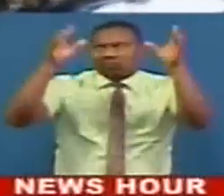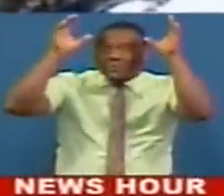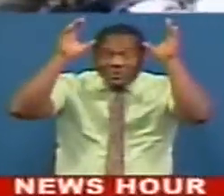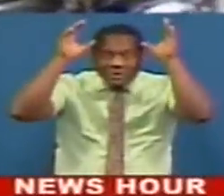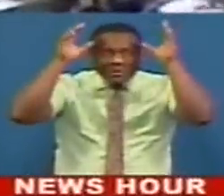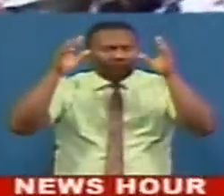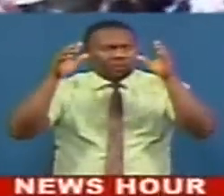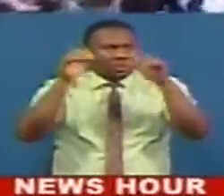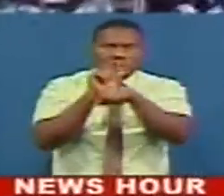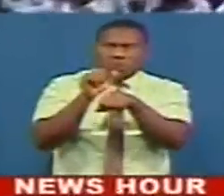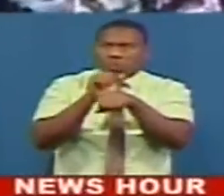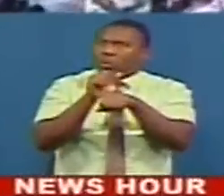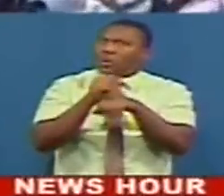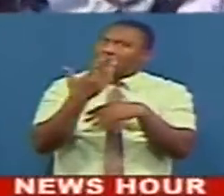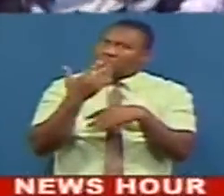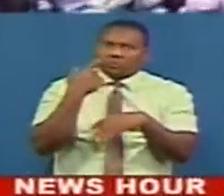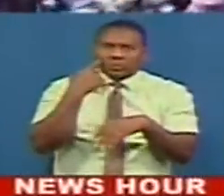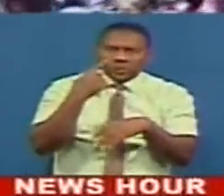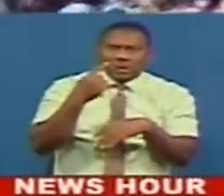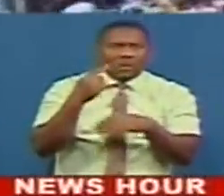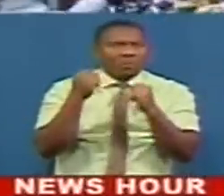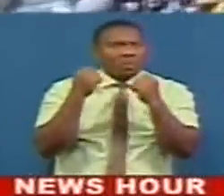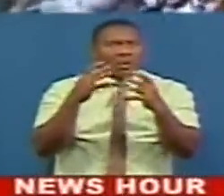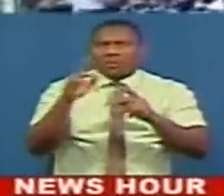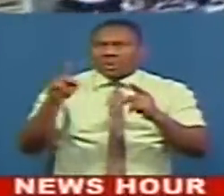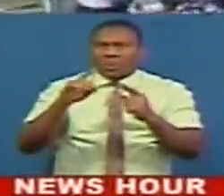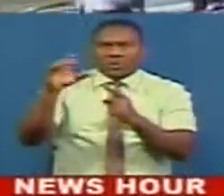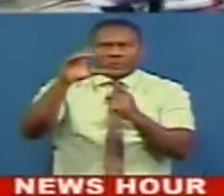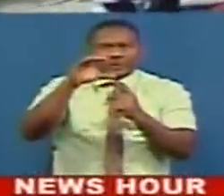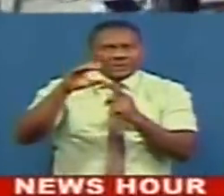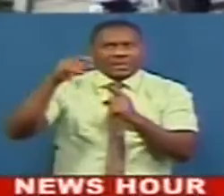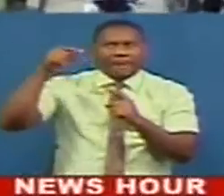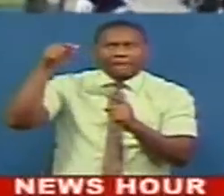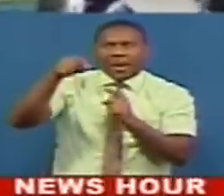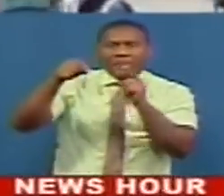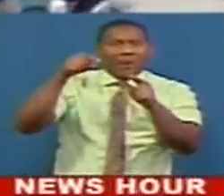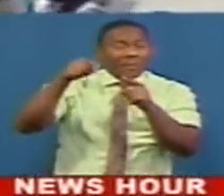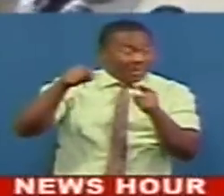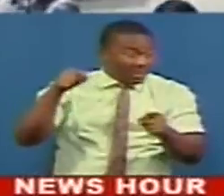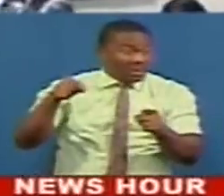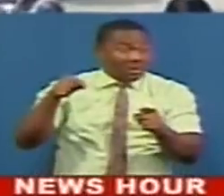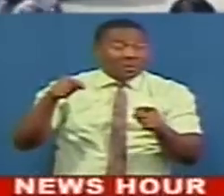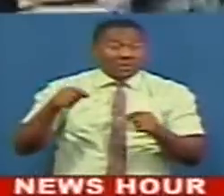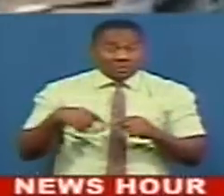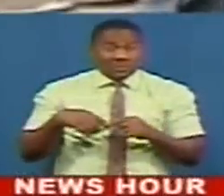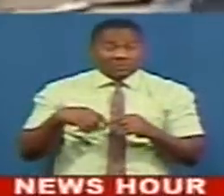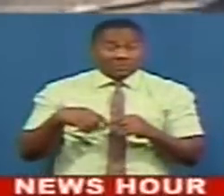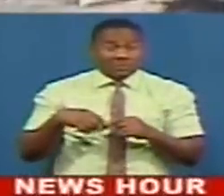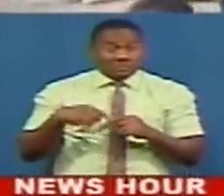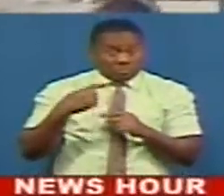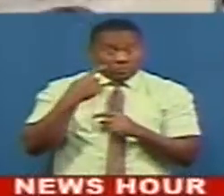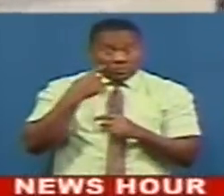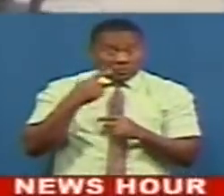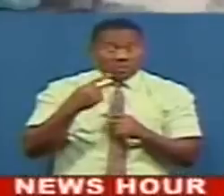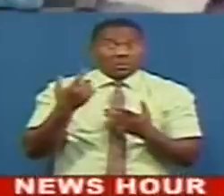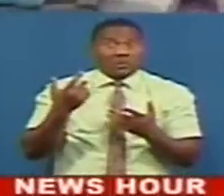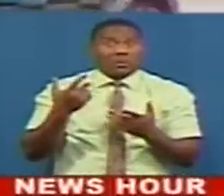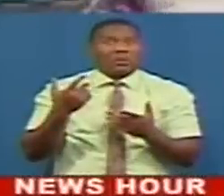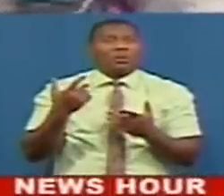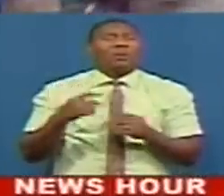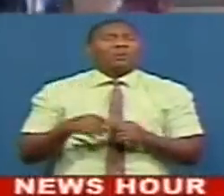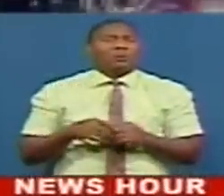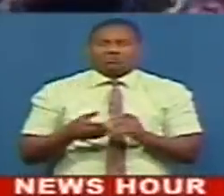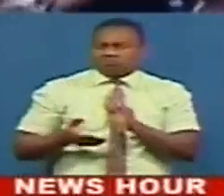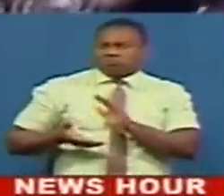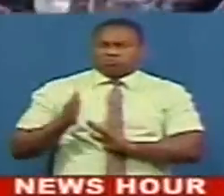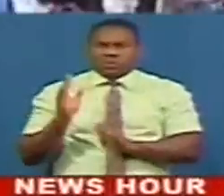Kayayo business thrives in the city centers where commercial activities and shopping are common. Usually, those who engage in